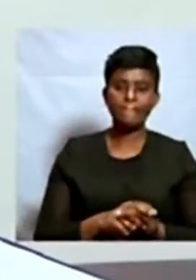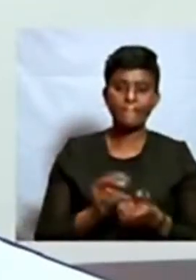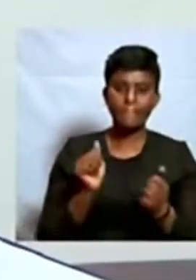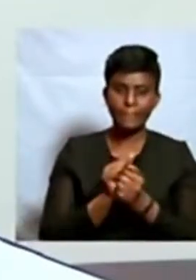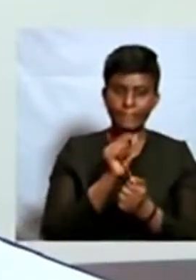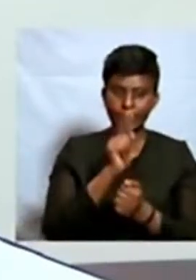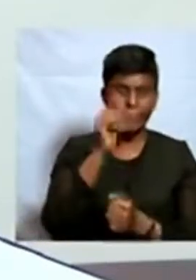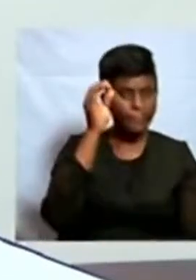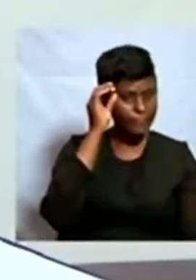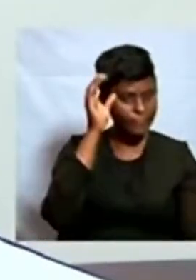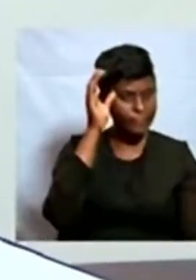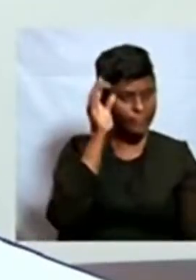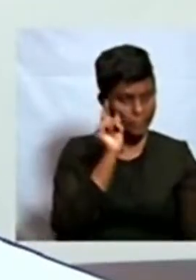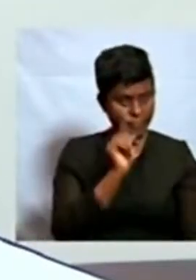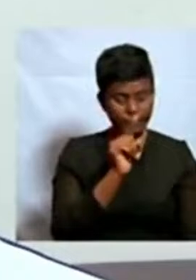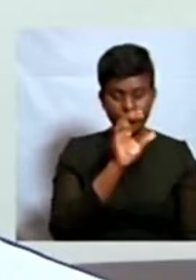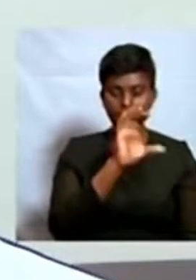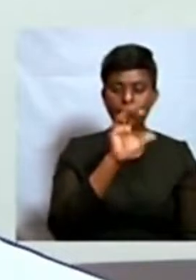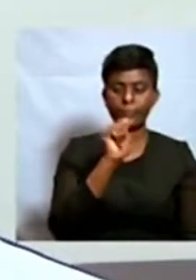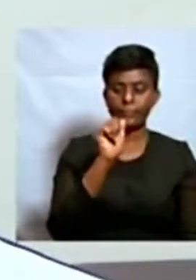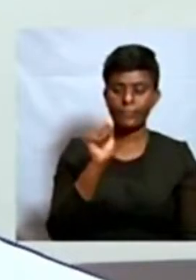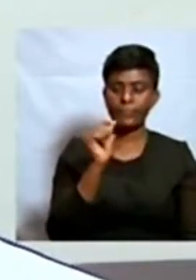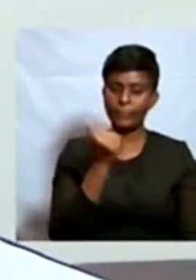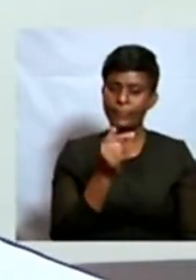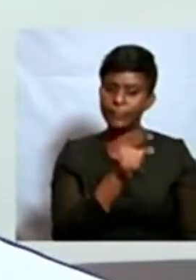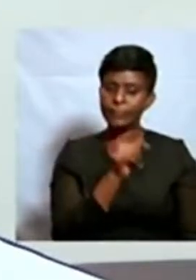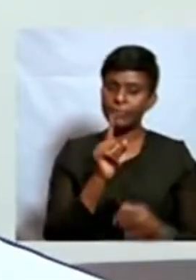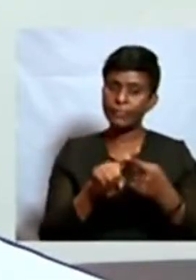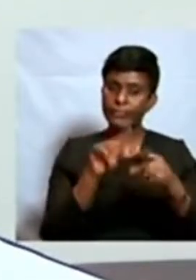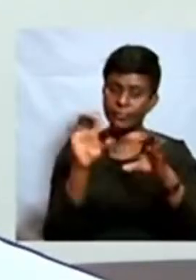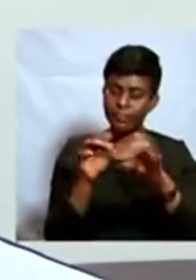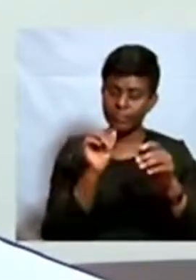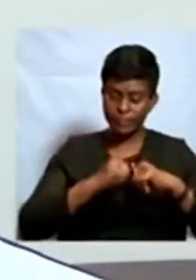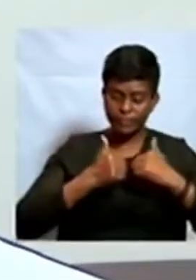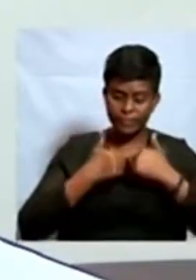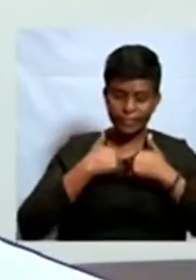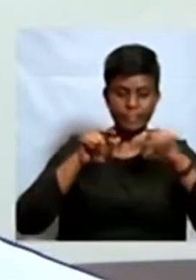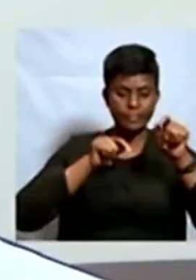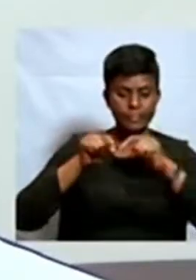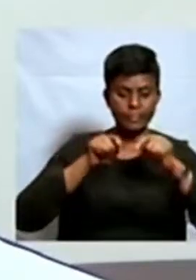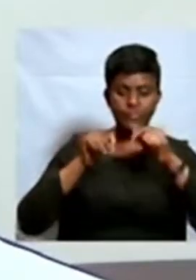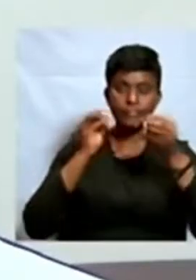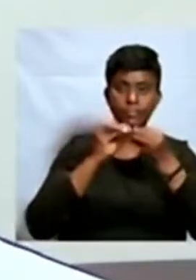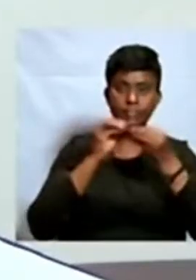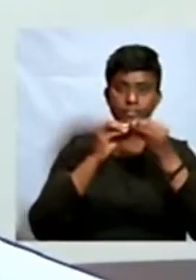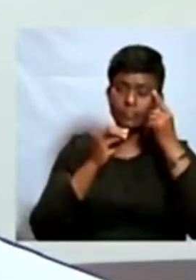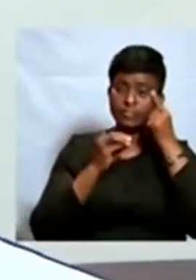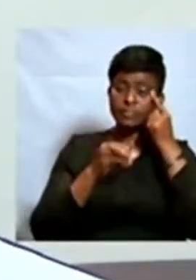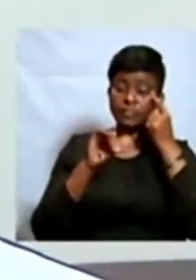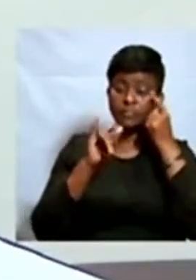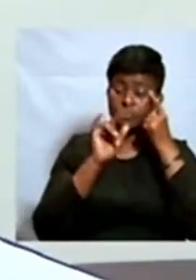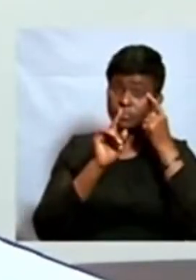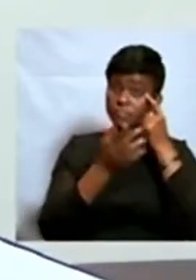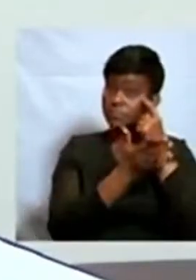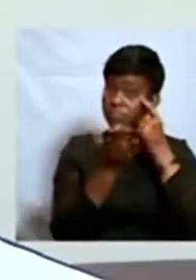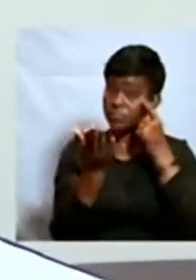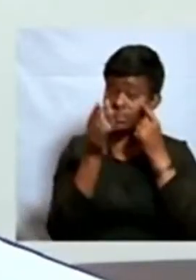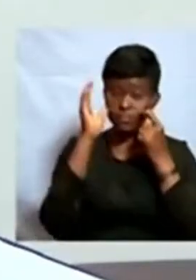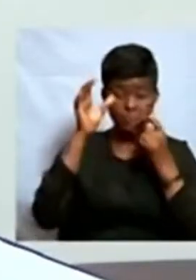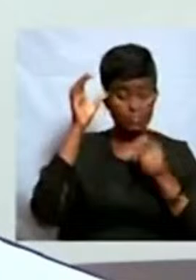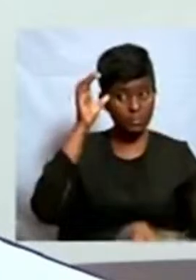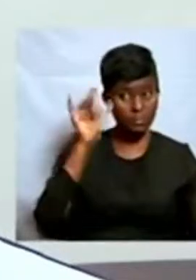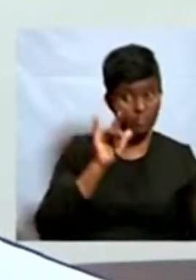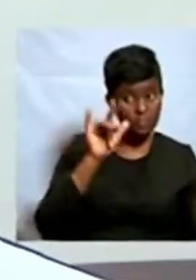of the capacity of the CAA to do this, we have regulations. Usually the civil